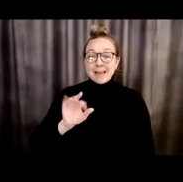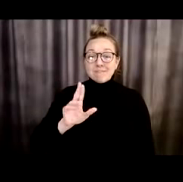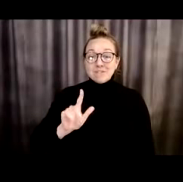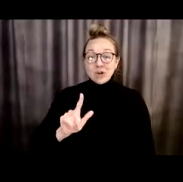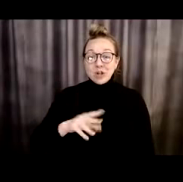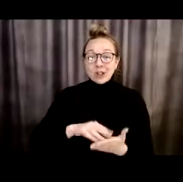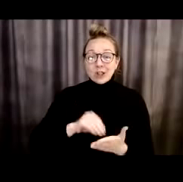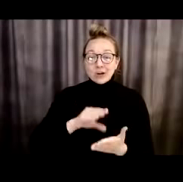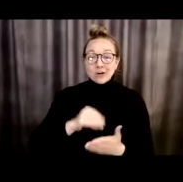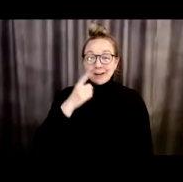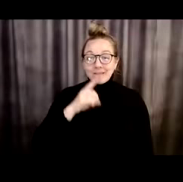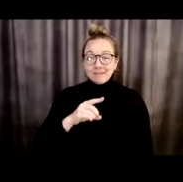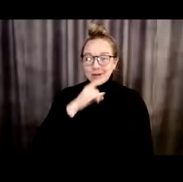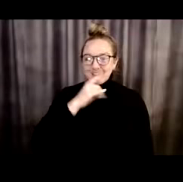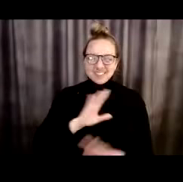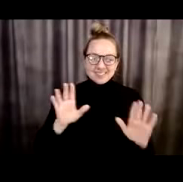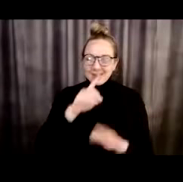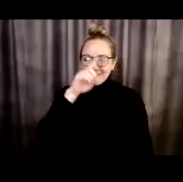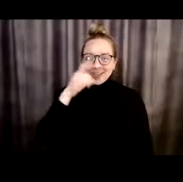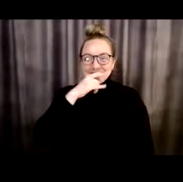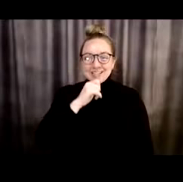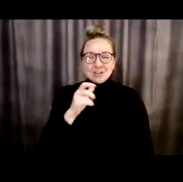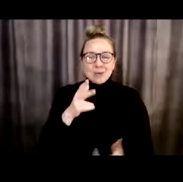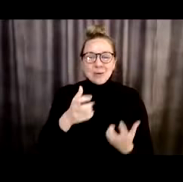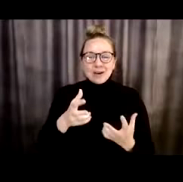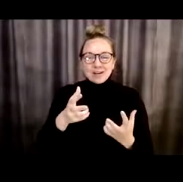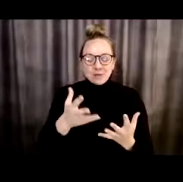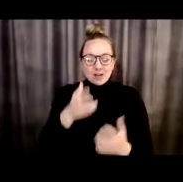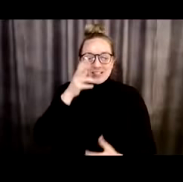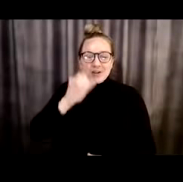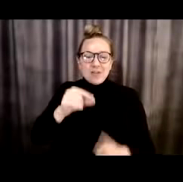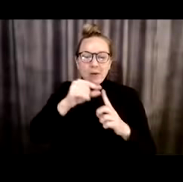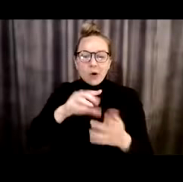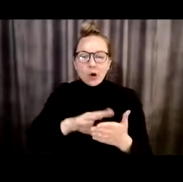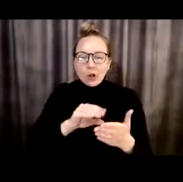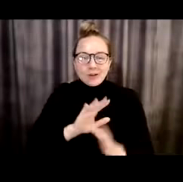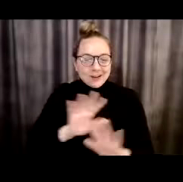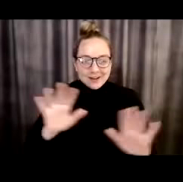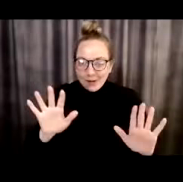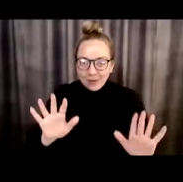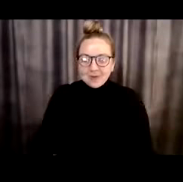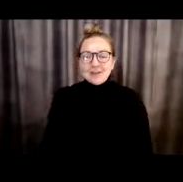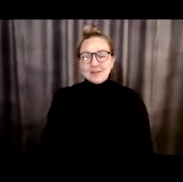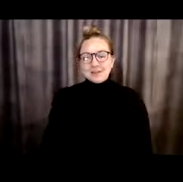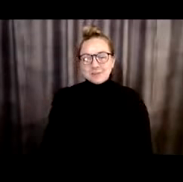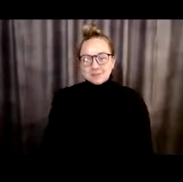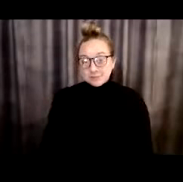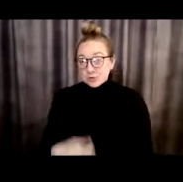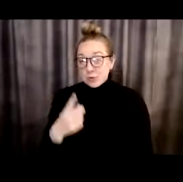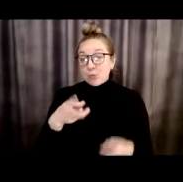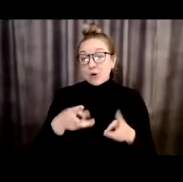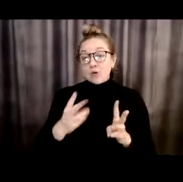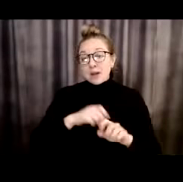So making sure that the experience of play is there. And so we said one way we could do that is actually